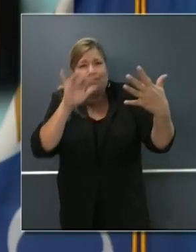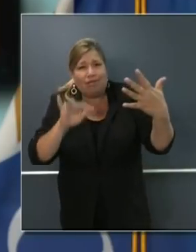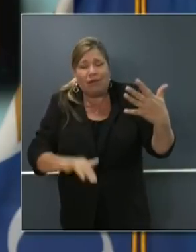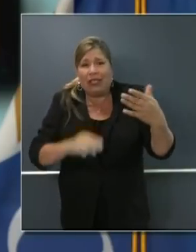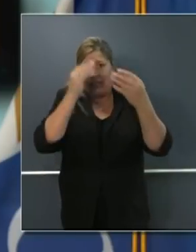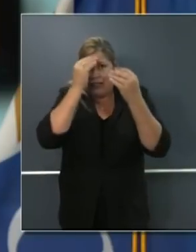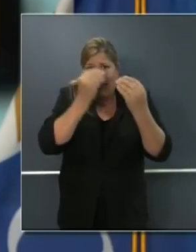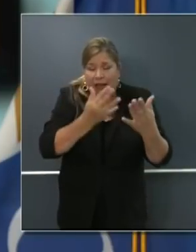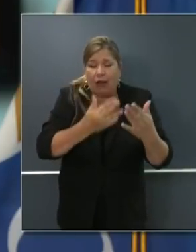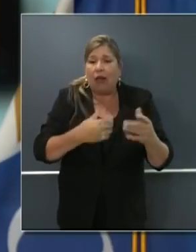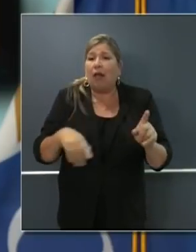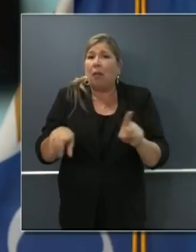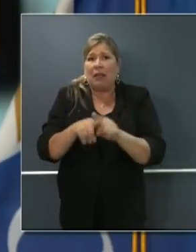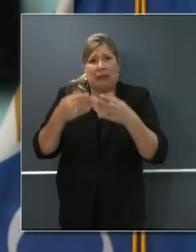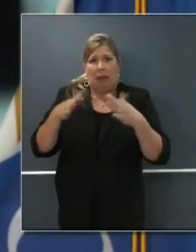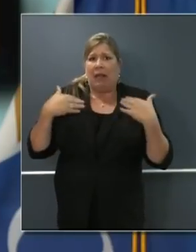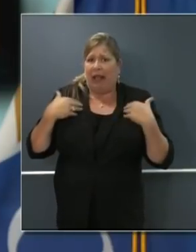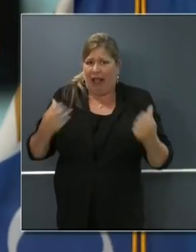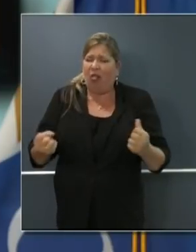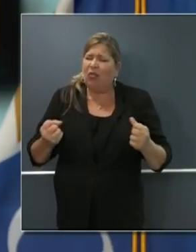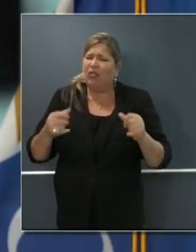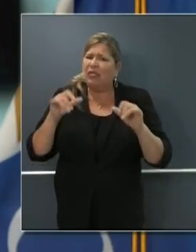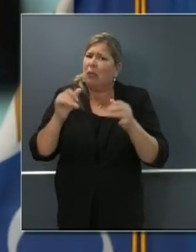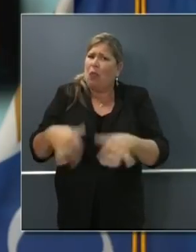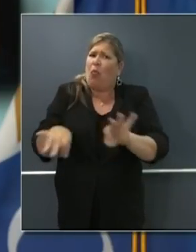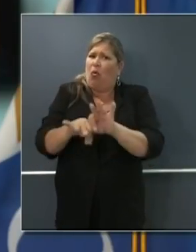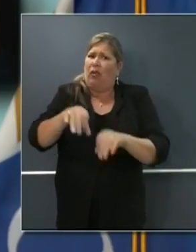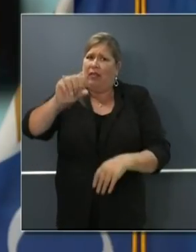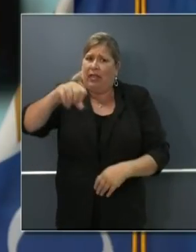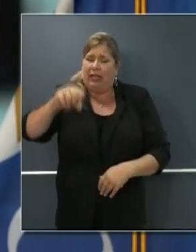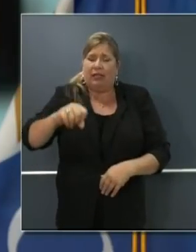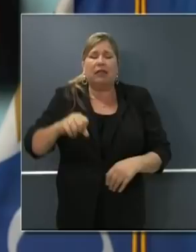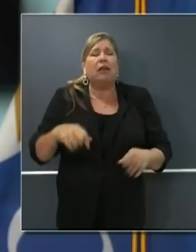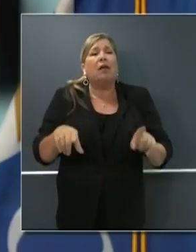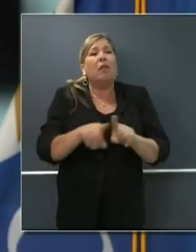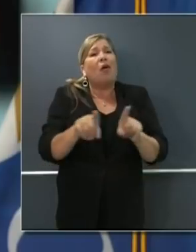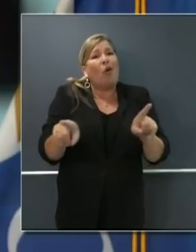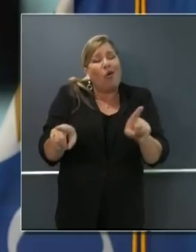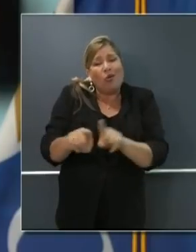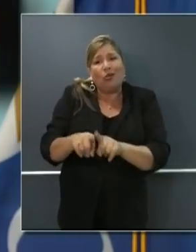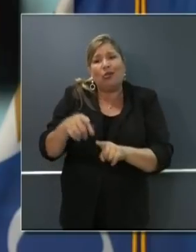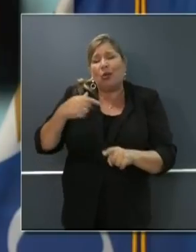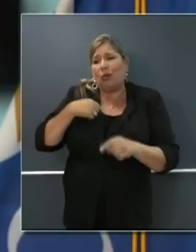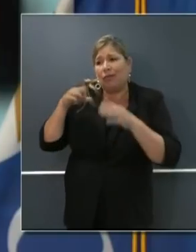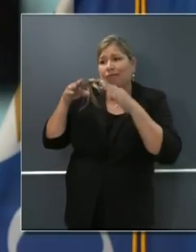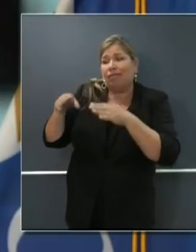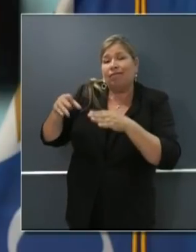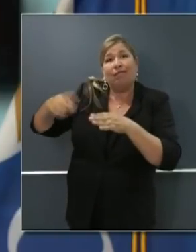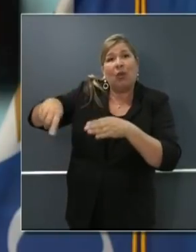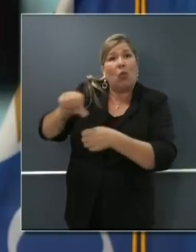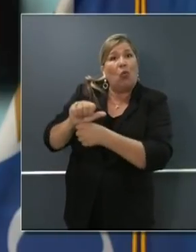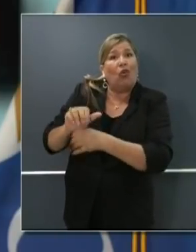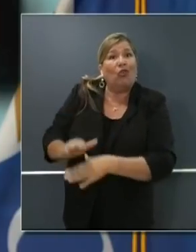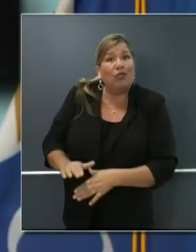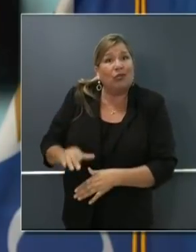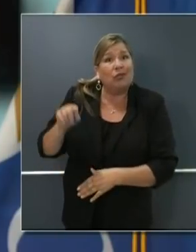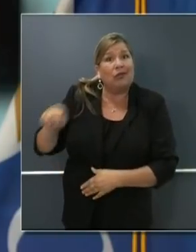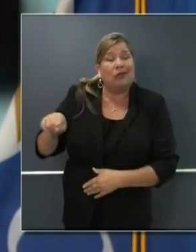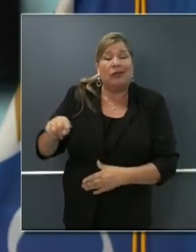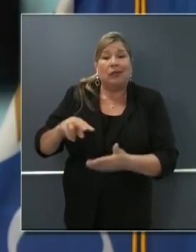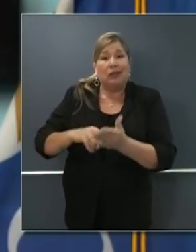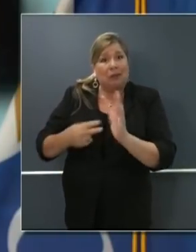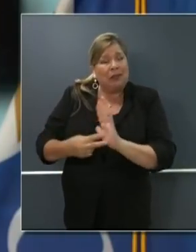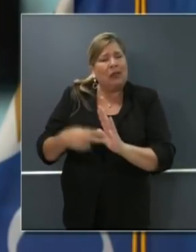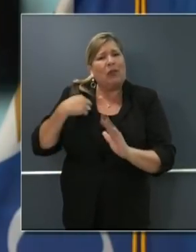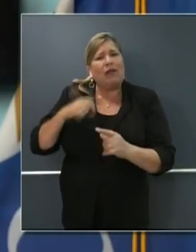as a predicate, and we will be, but we also have to be driven by considerations of workforce. And that means we really